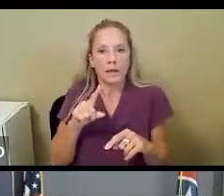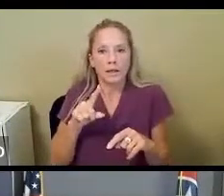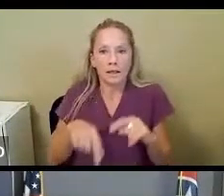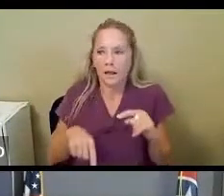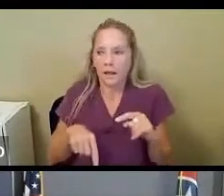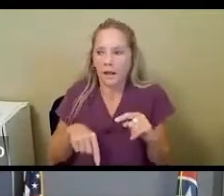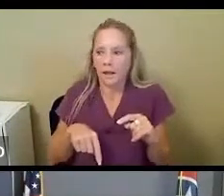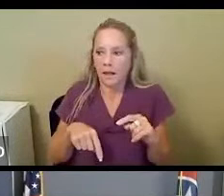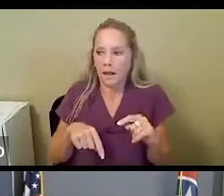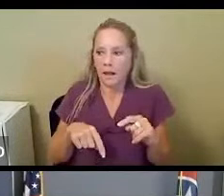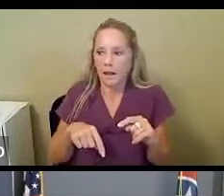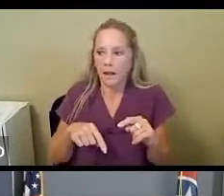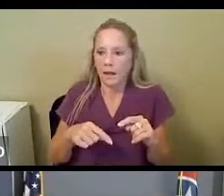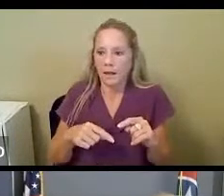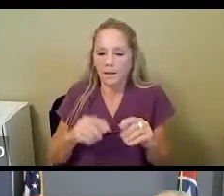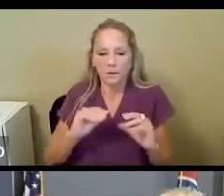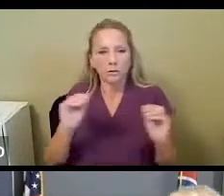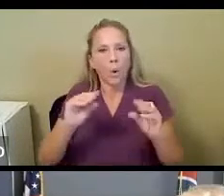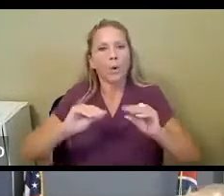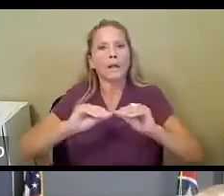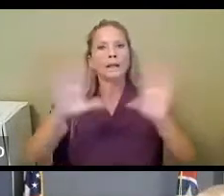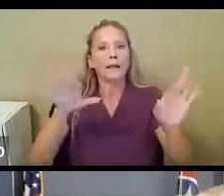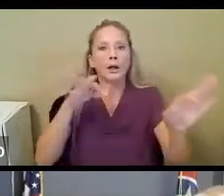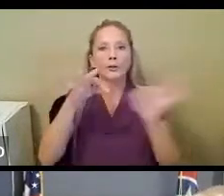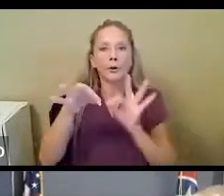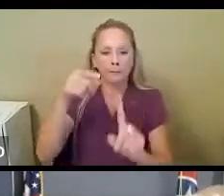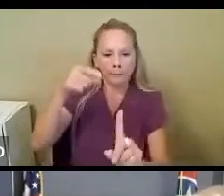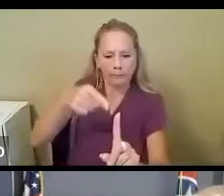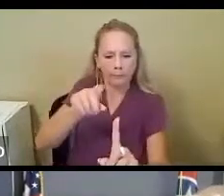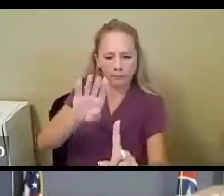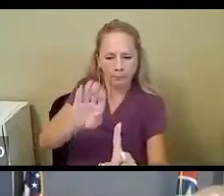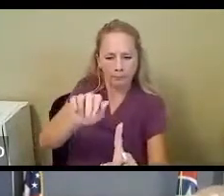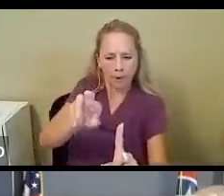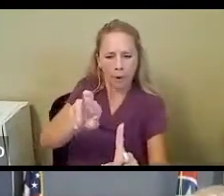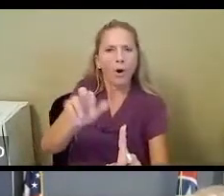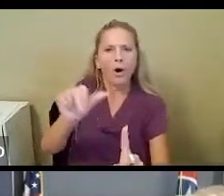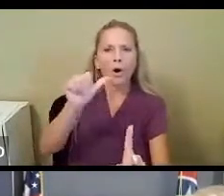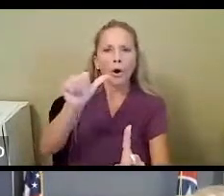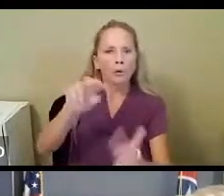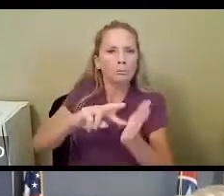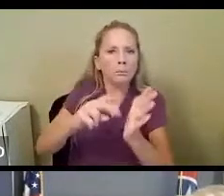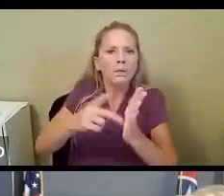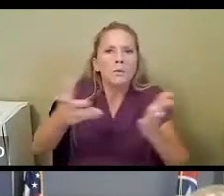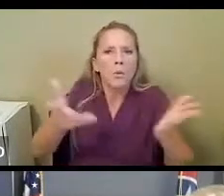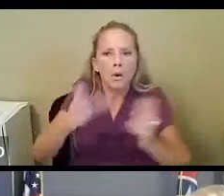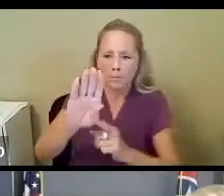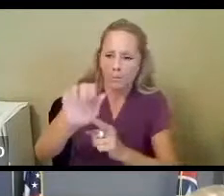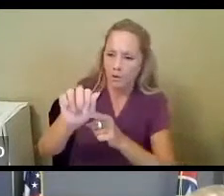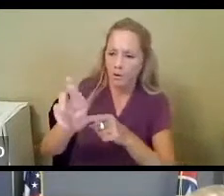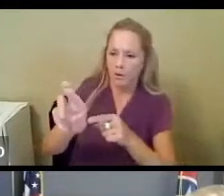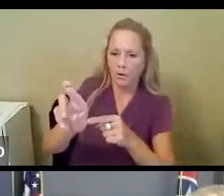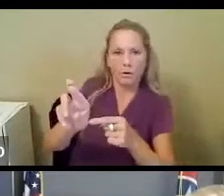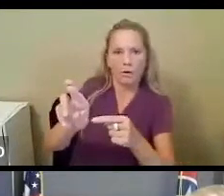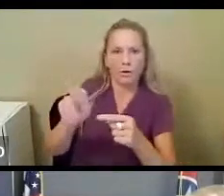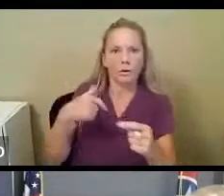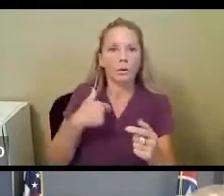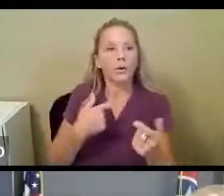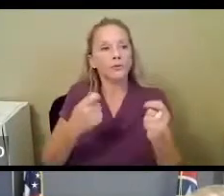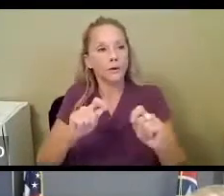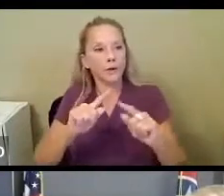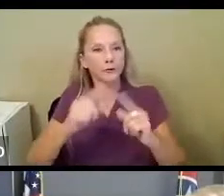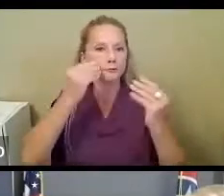is. So it was hard for us to enforce. So we did other creative things. We tried to educate. We tried